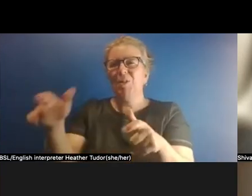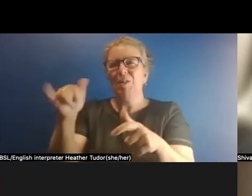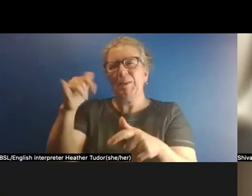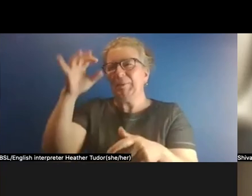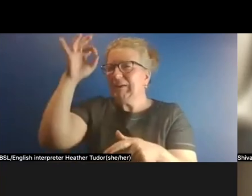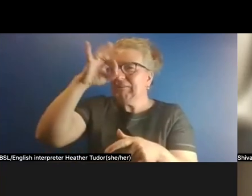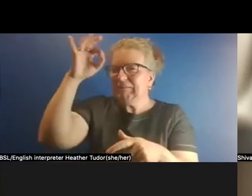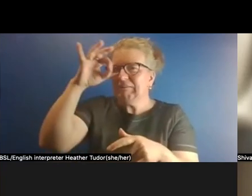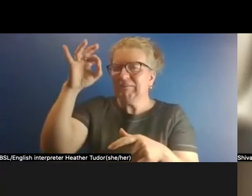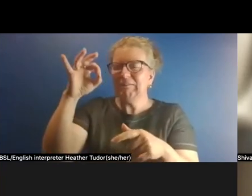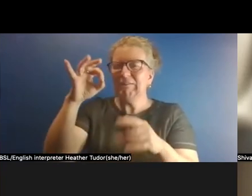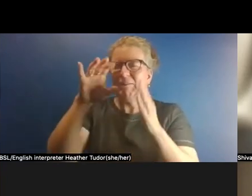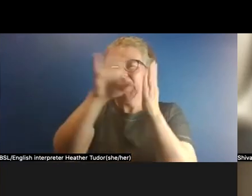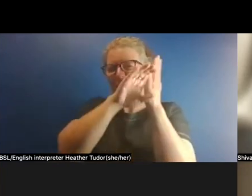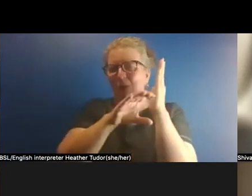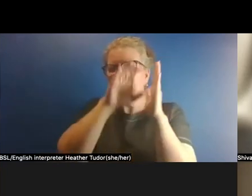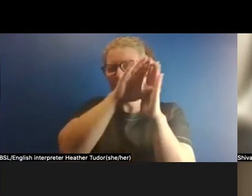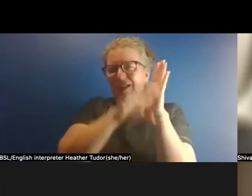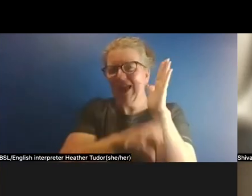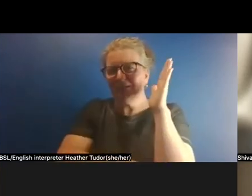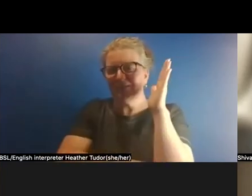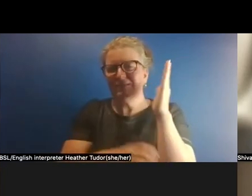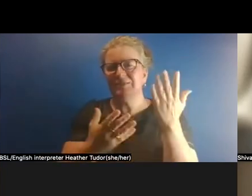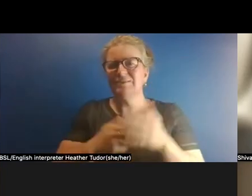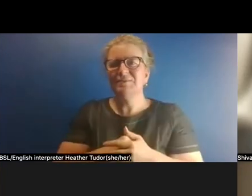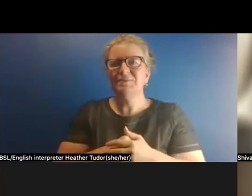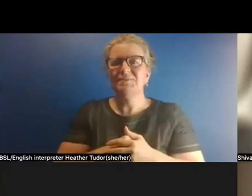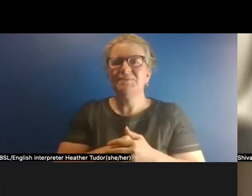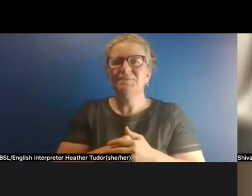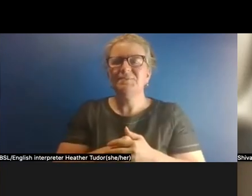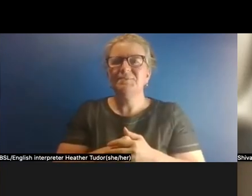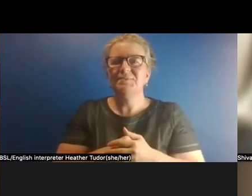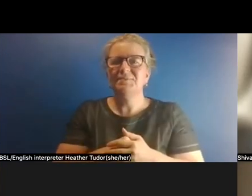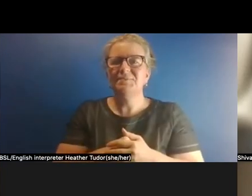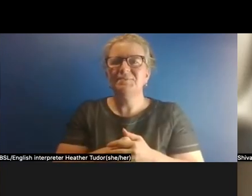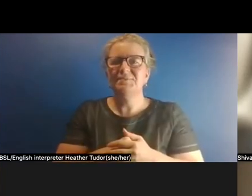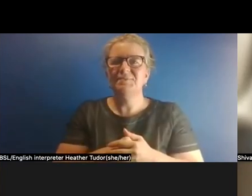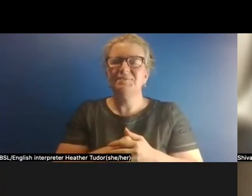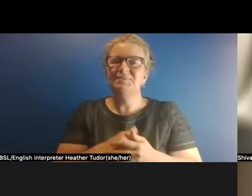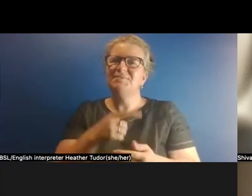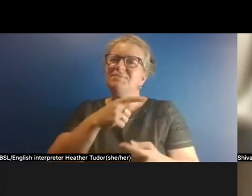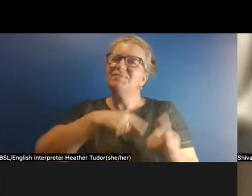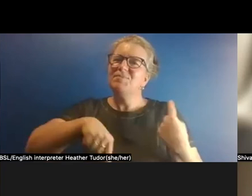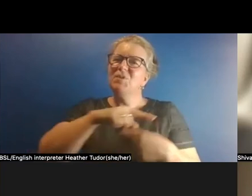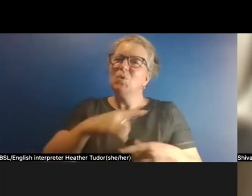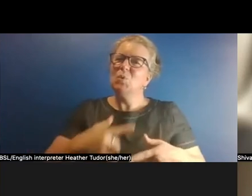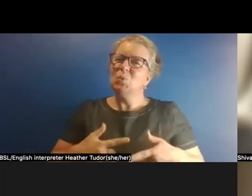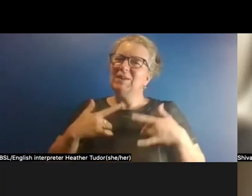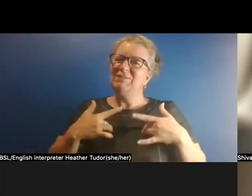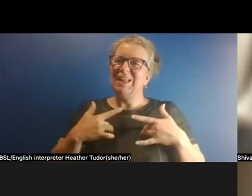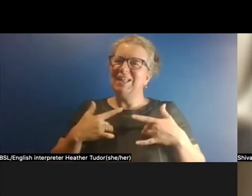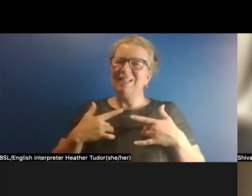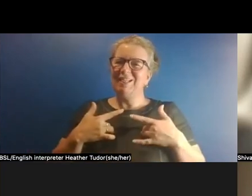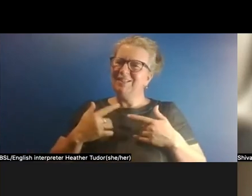Yeah, I think we also said last time that like we feel it shouldn't be our role to sort of educate people